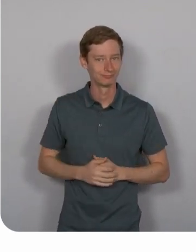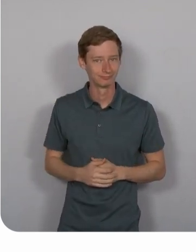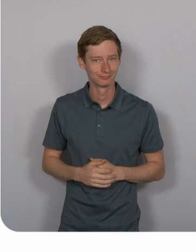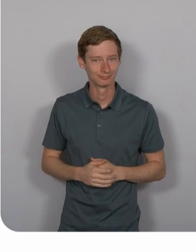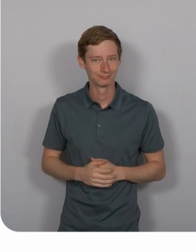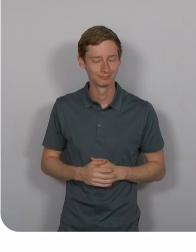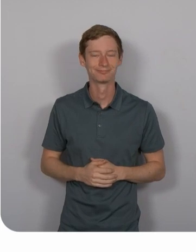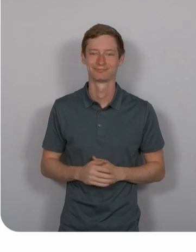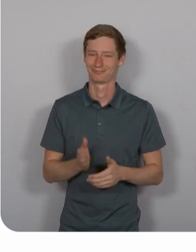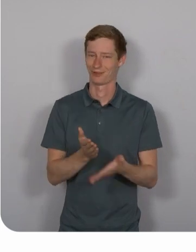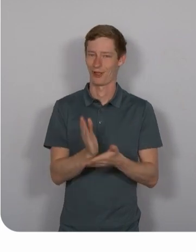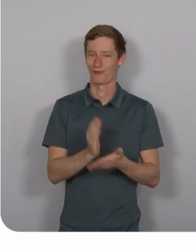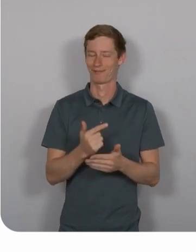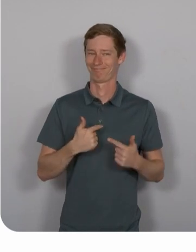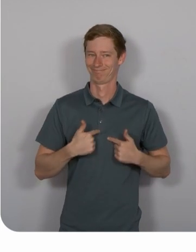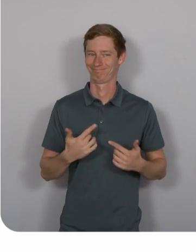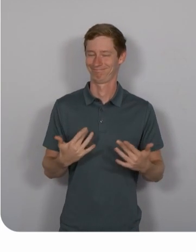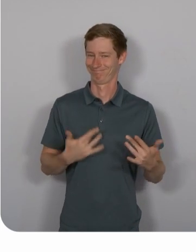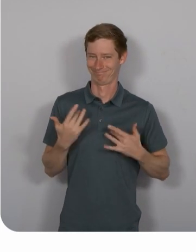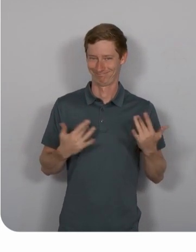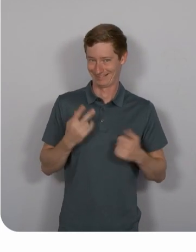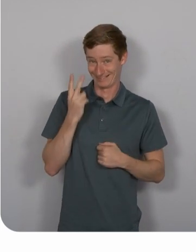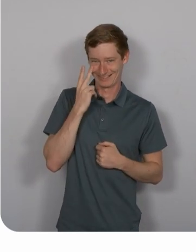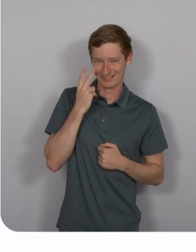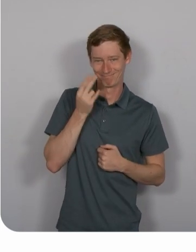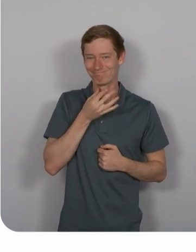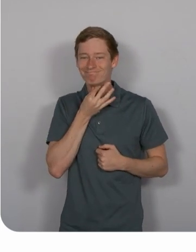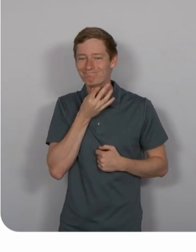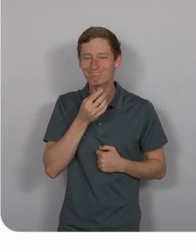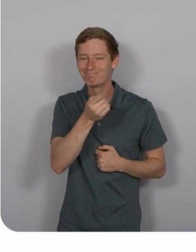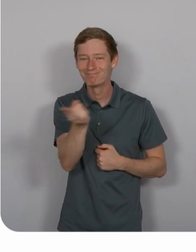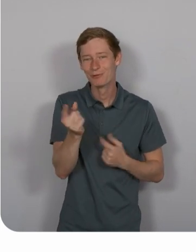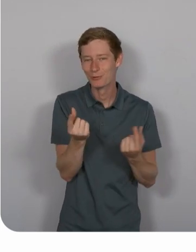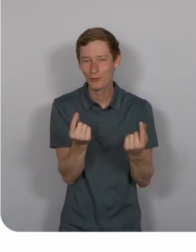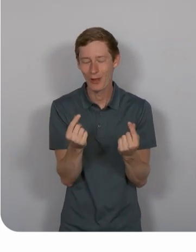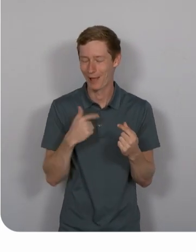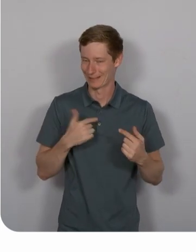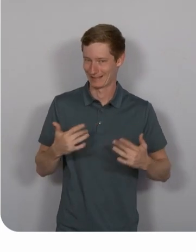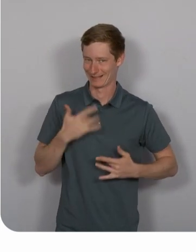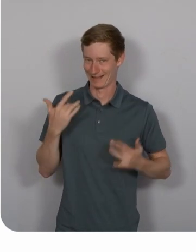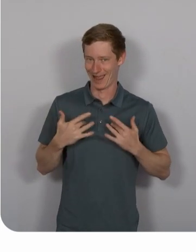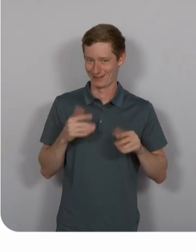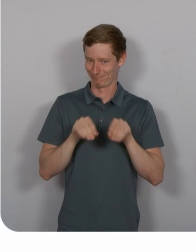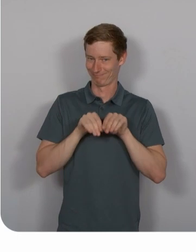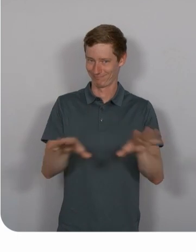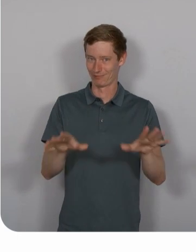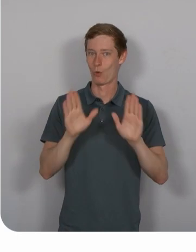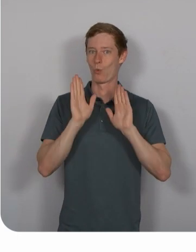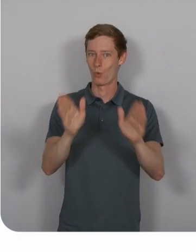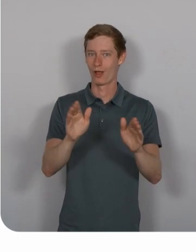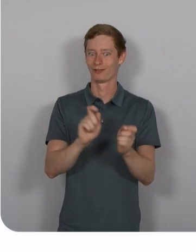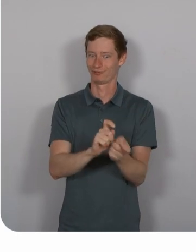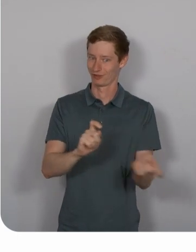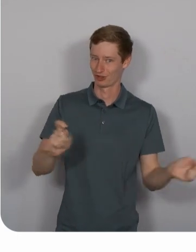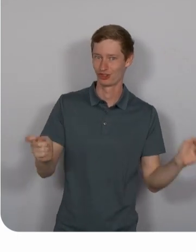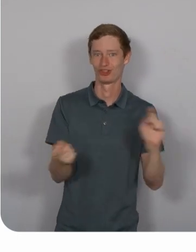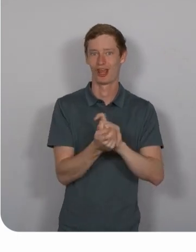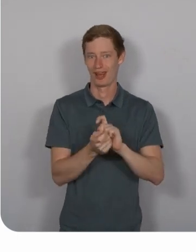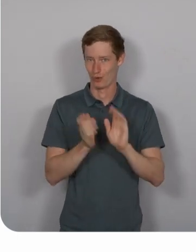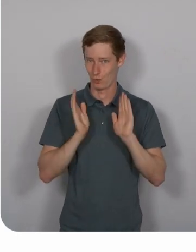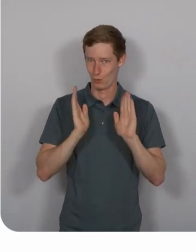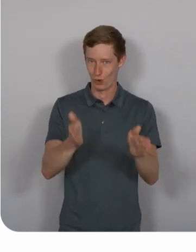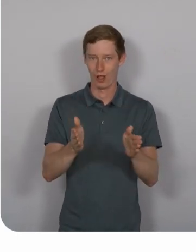All right, I'm really excited to see what all of you do with this. I'm really excited to get this in your hands. This is gonna be a game changer and a big